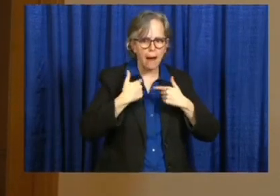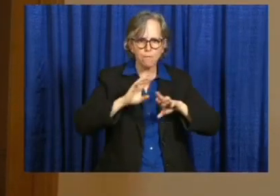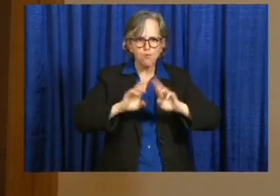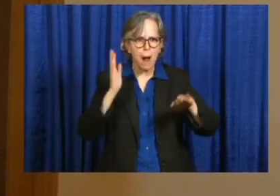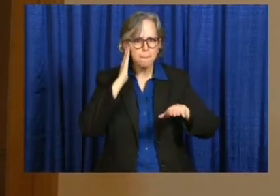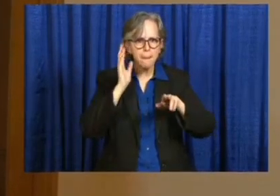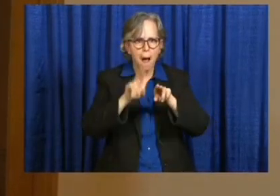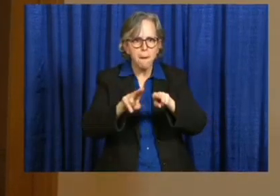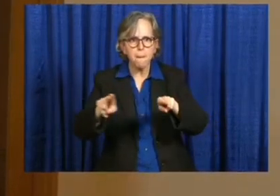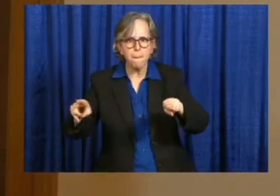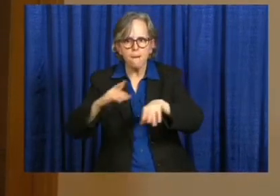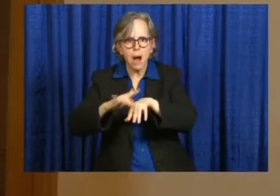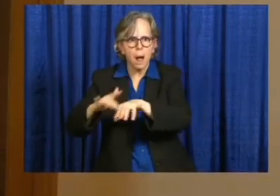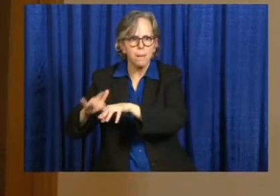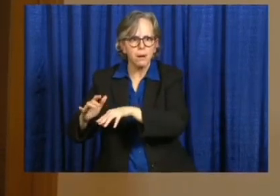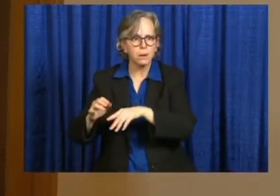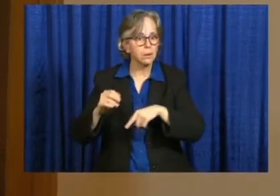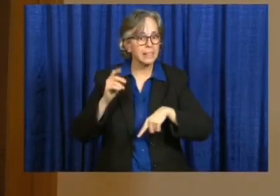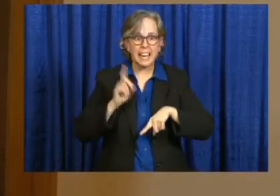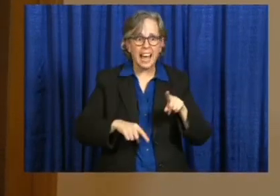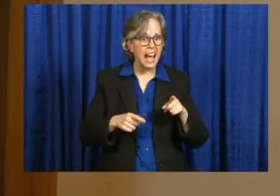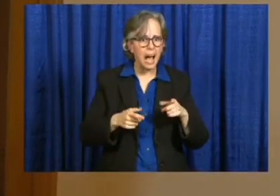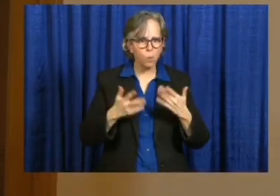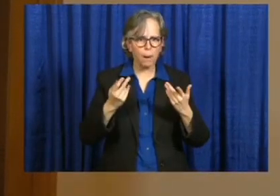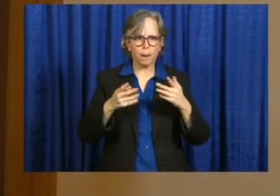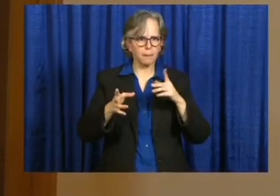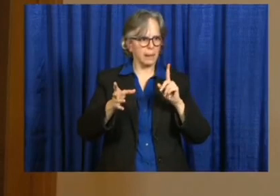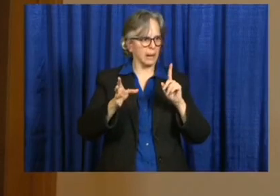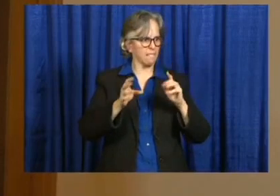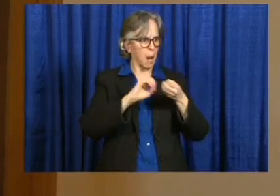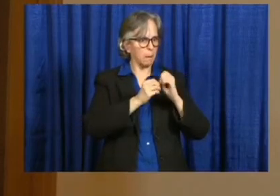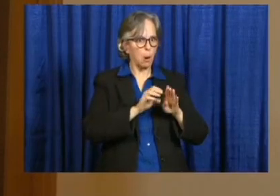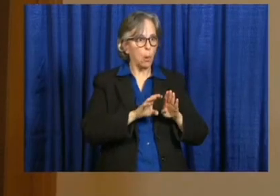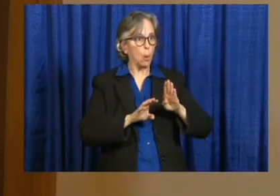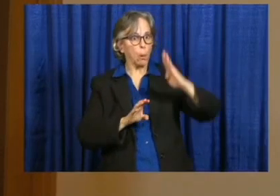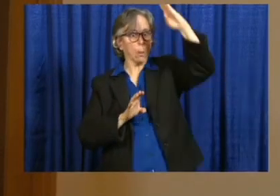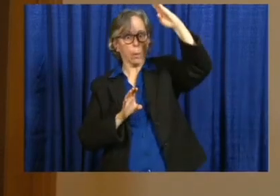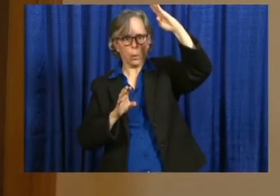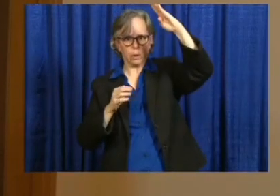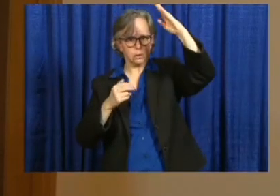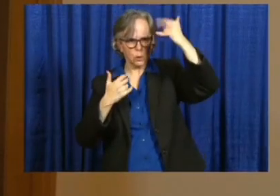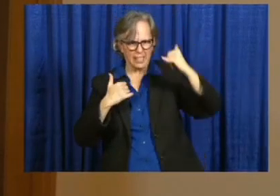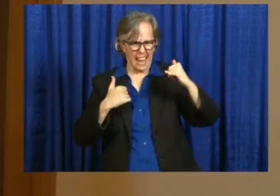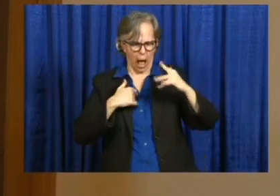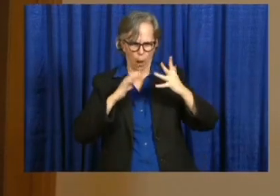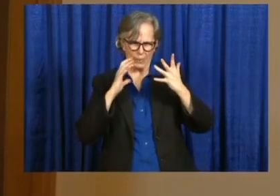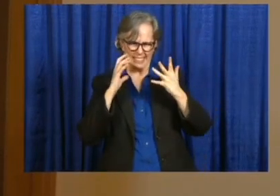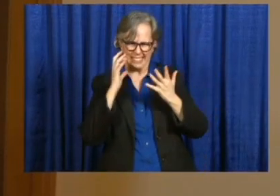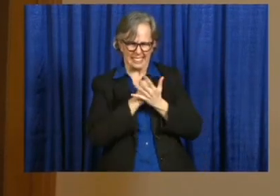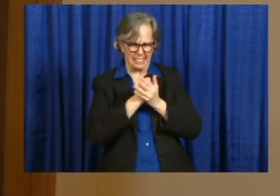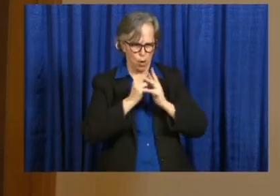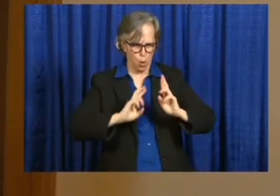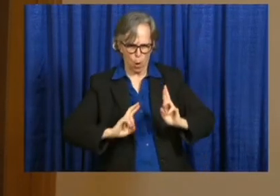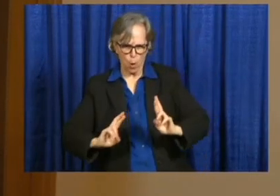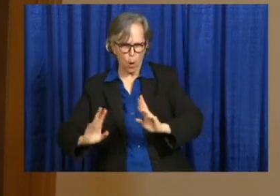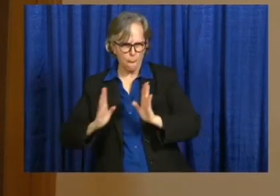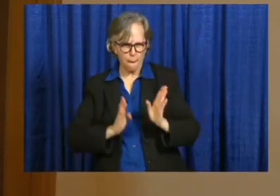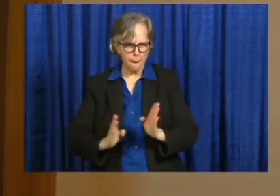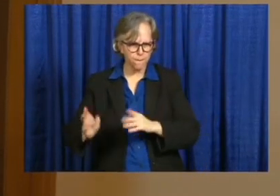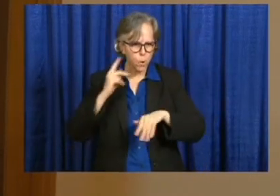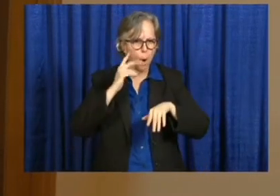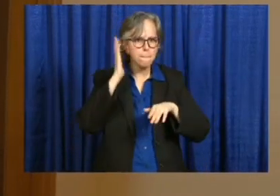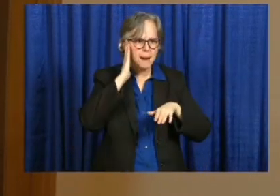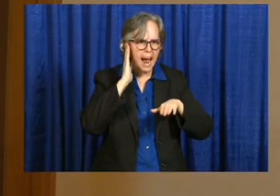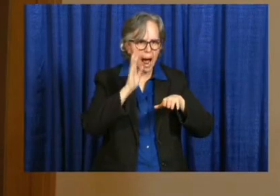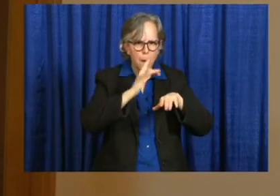couple weeks to decrease those elective surgeries and to get more and more beds available, more and more ventilators. And those are very